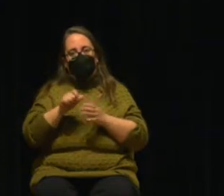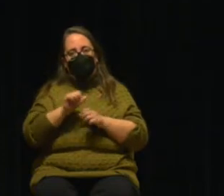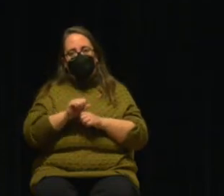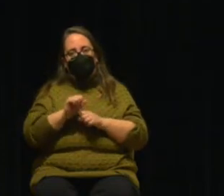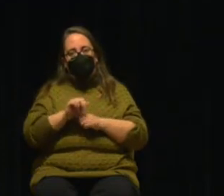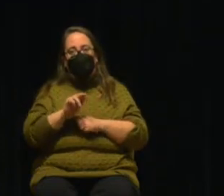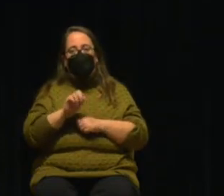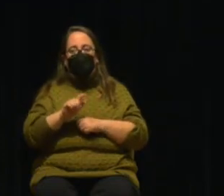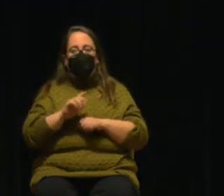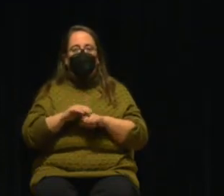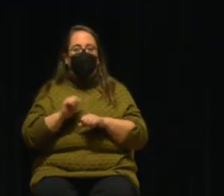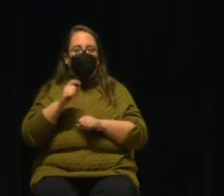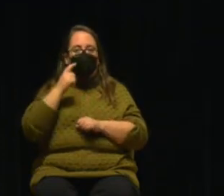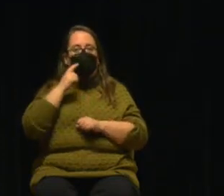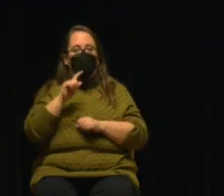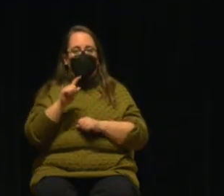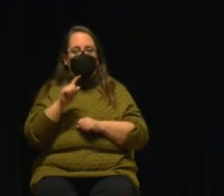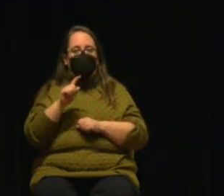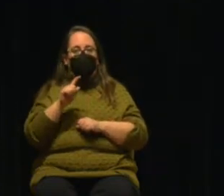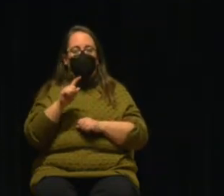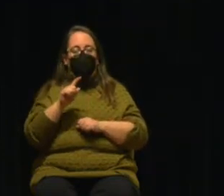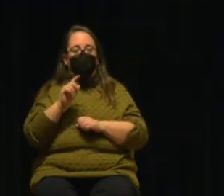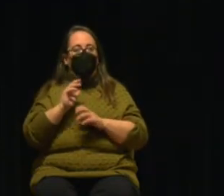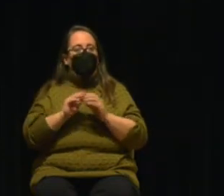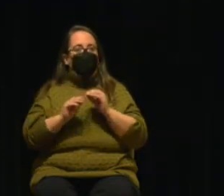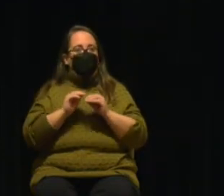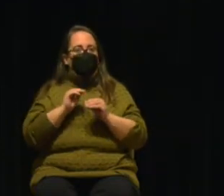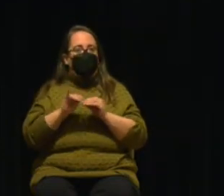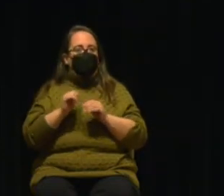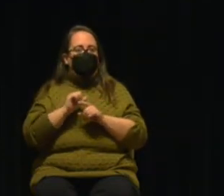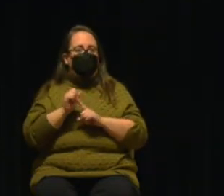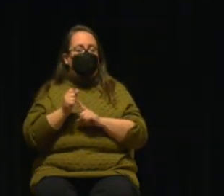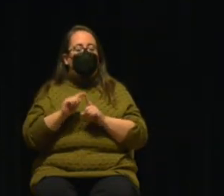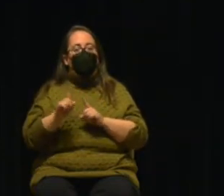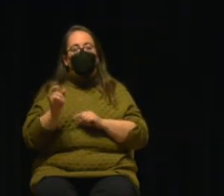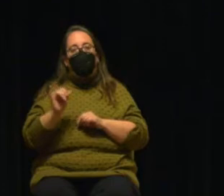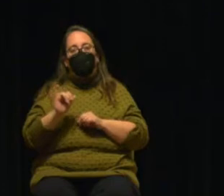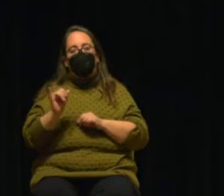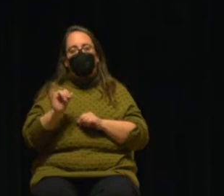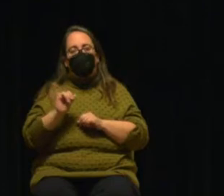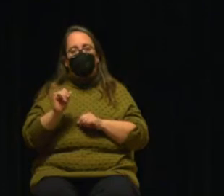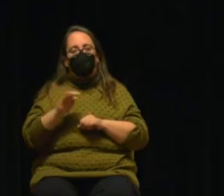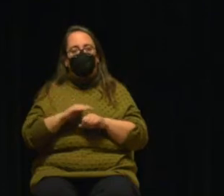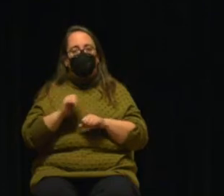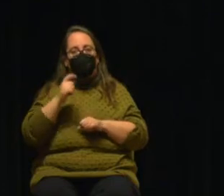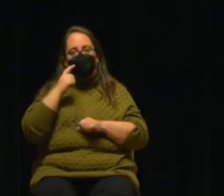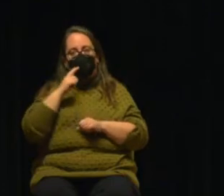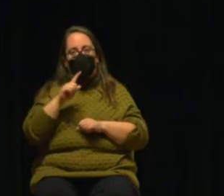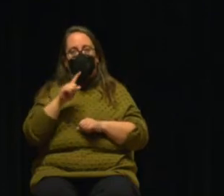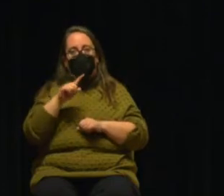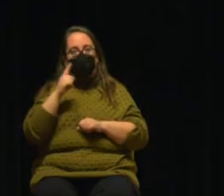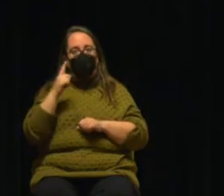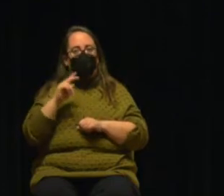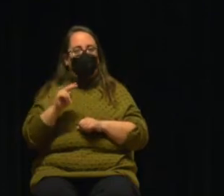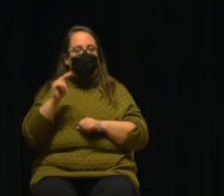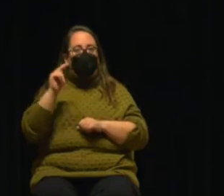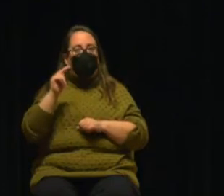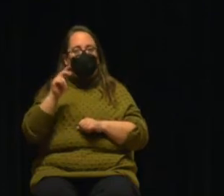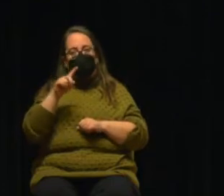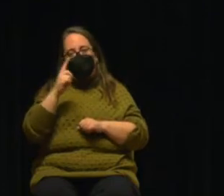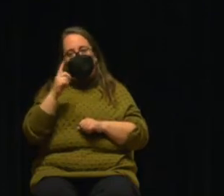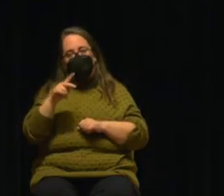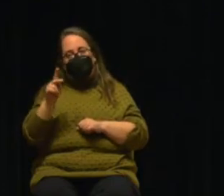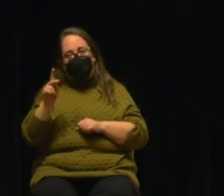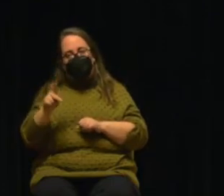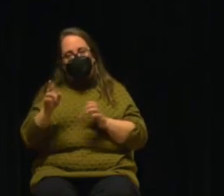Still called for the remedying of this situation, but he also called for Black Northerners, Black